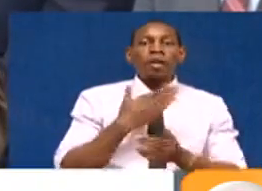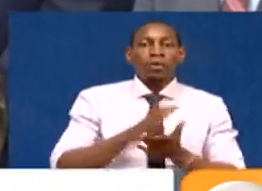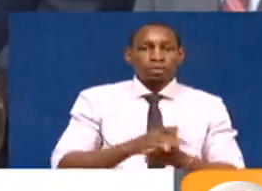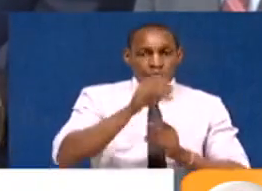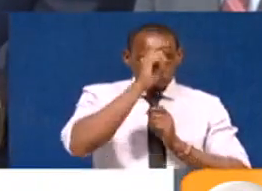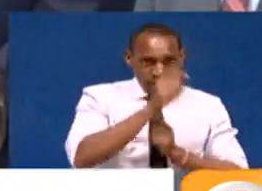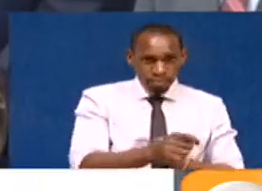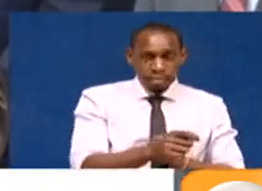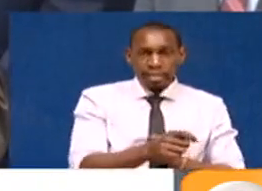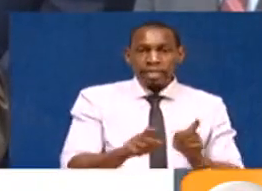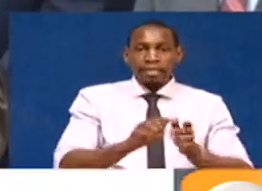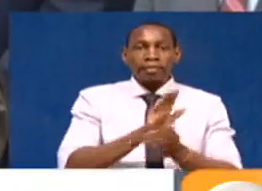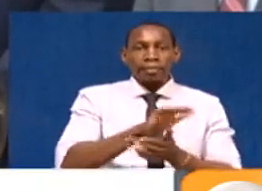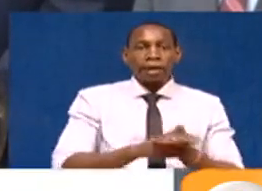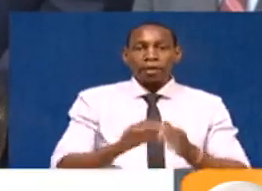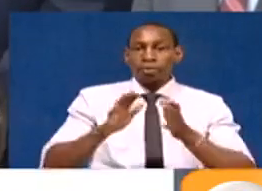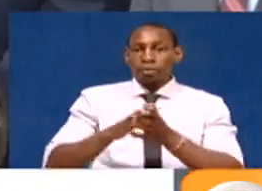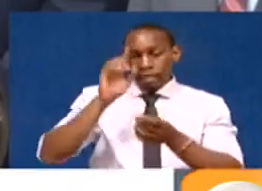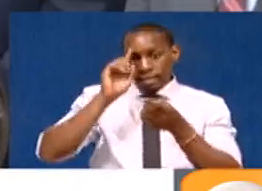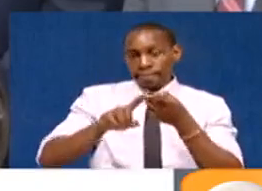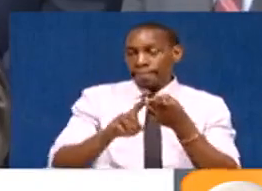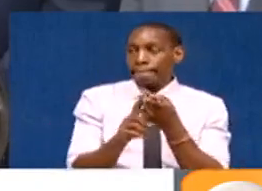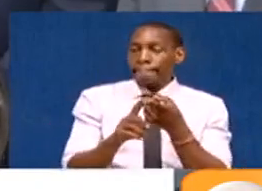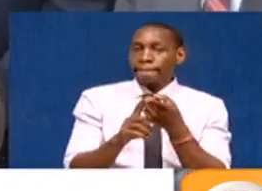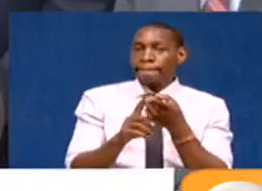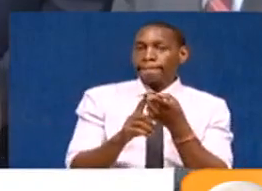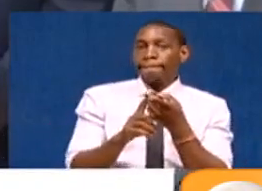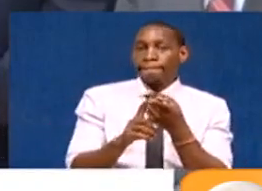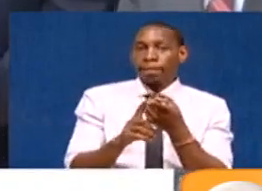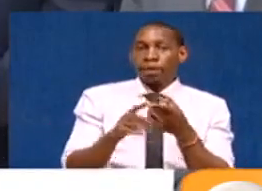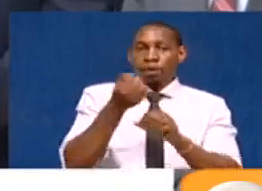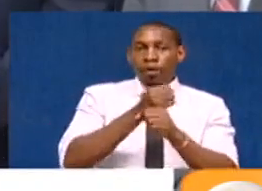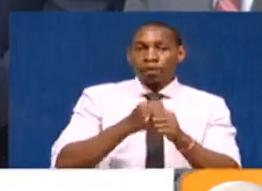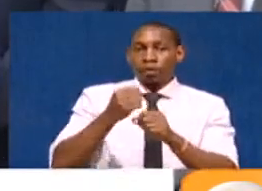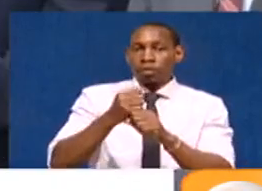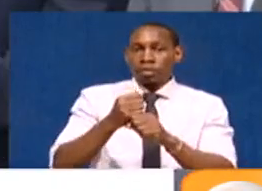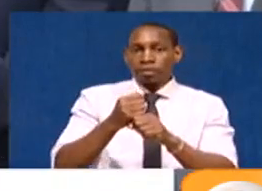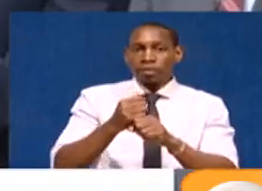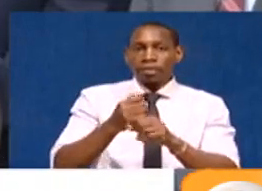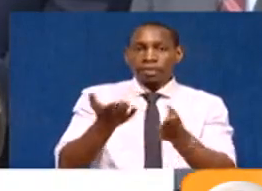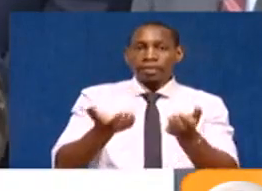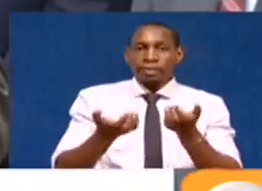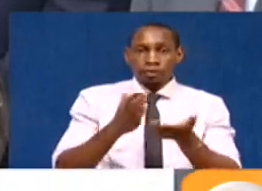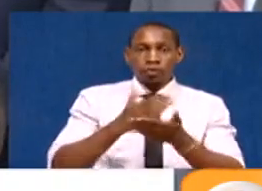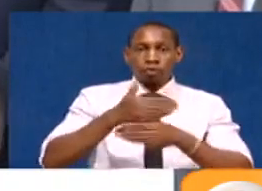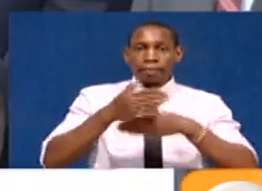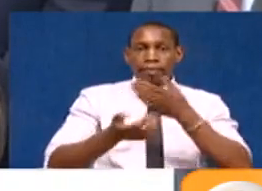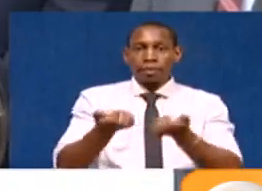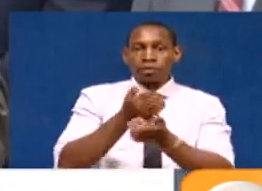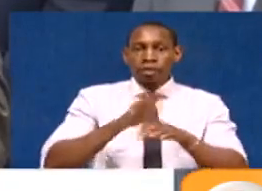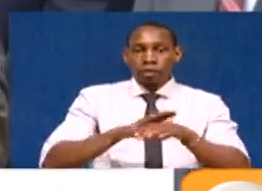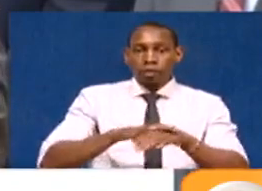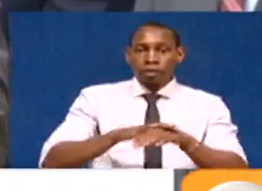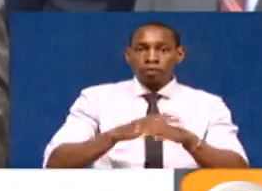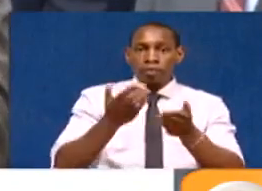dignity. And what they are looking for is to create a consumptive demand. That is how you build the economy. You create a